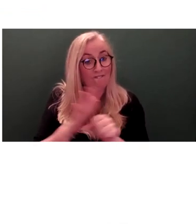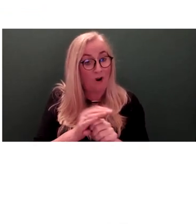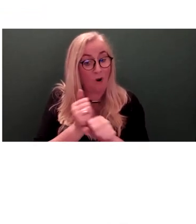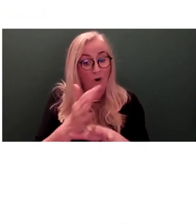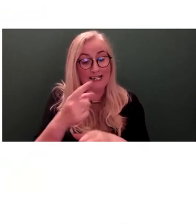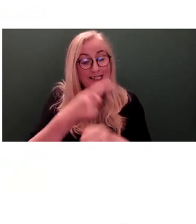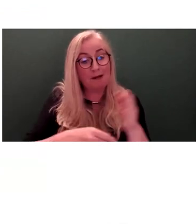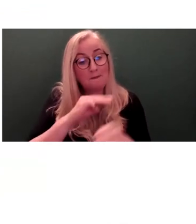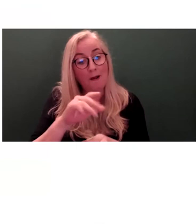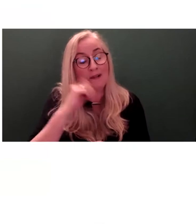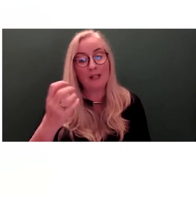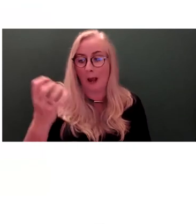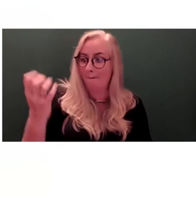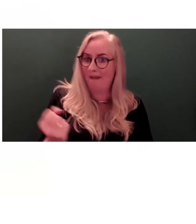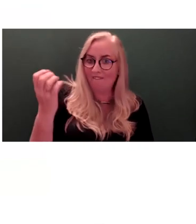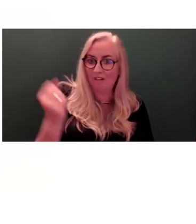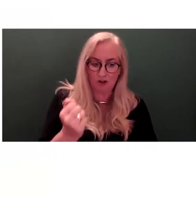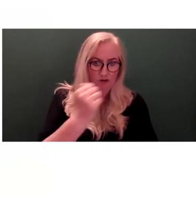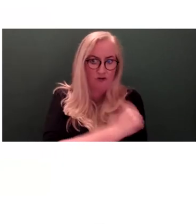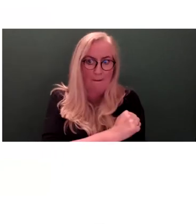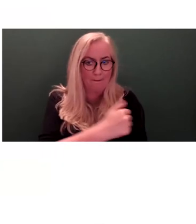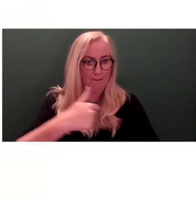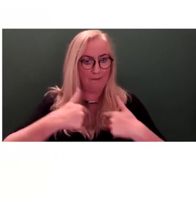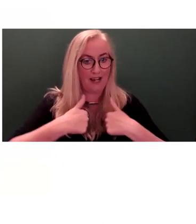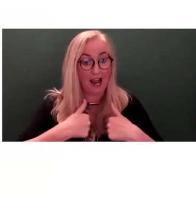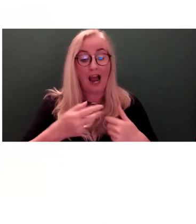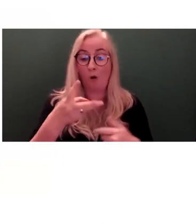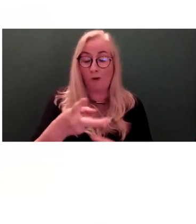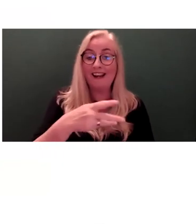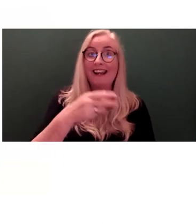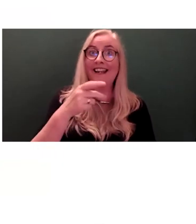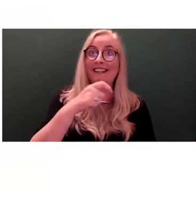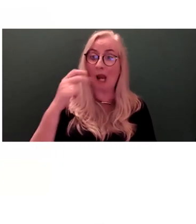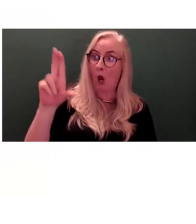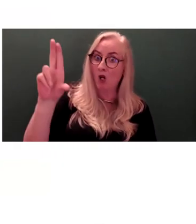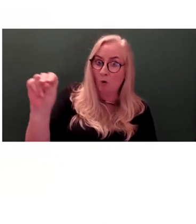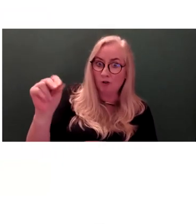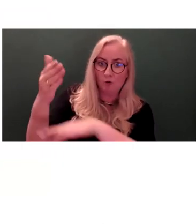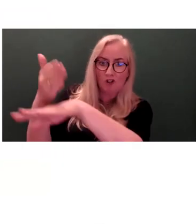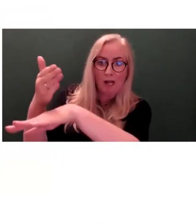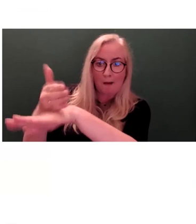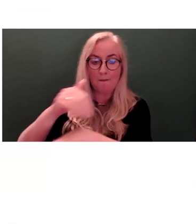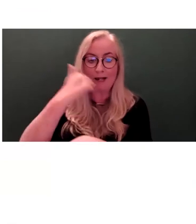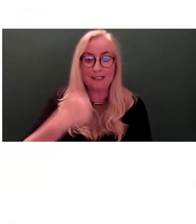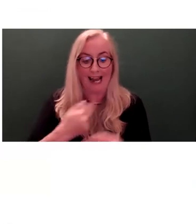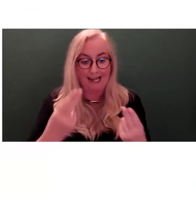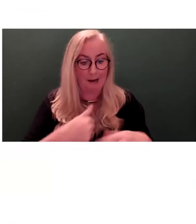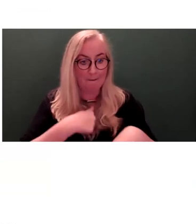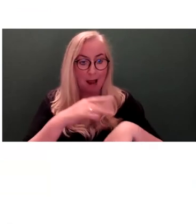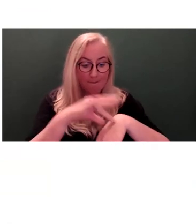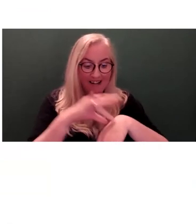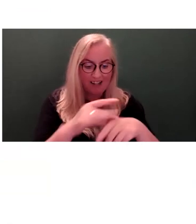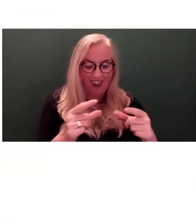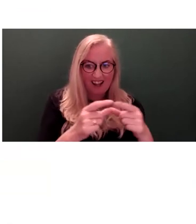Because of the benefits trap I find myself in, I will say no to a job I really want in order to hold on to my medical card. It's